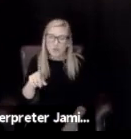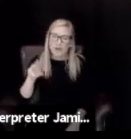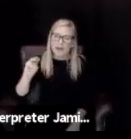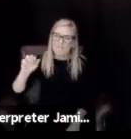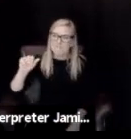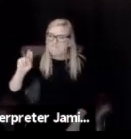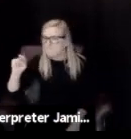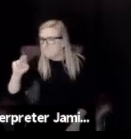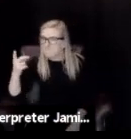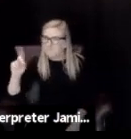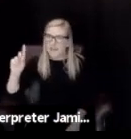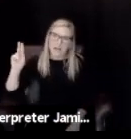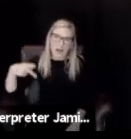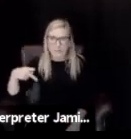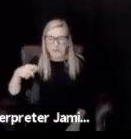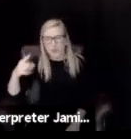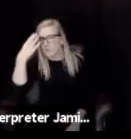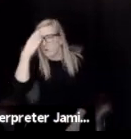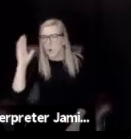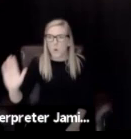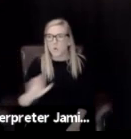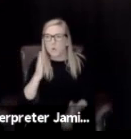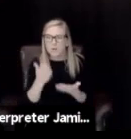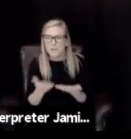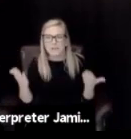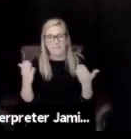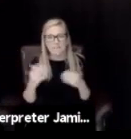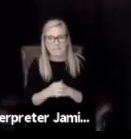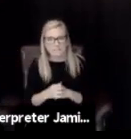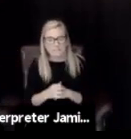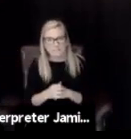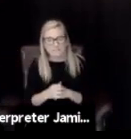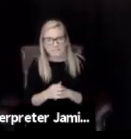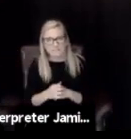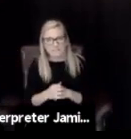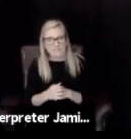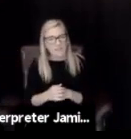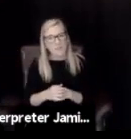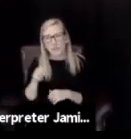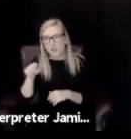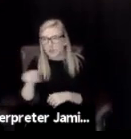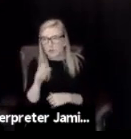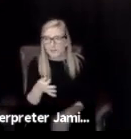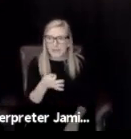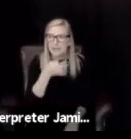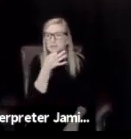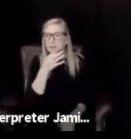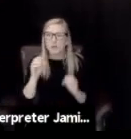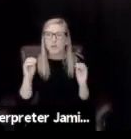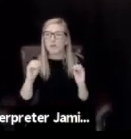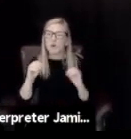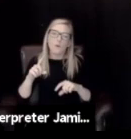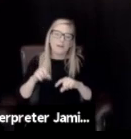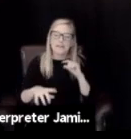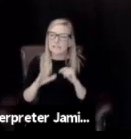you know your stuff. You are the expert. Nobody can out-talk you, outsmart you,